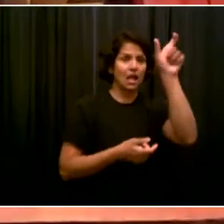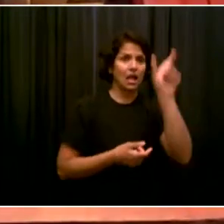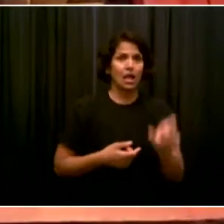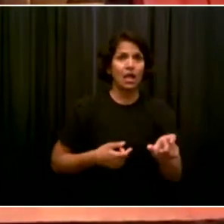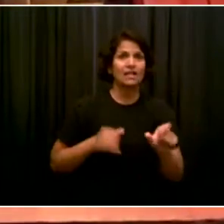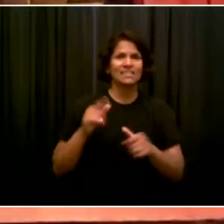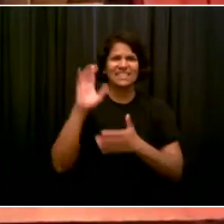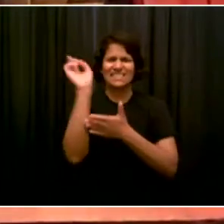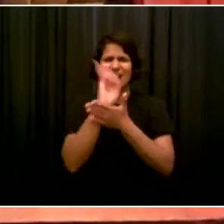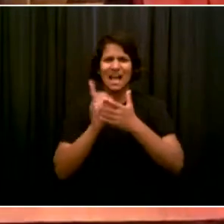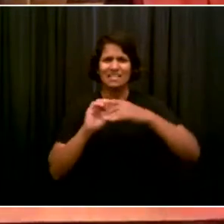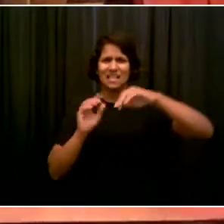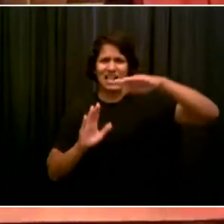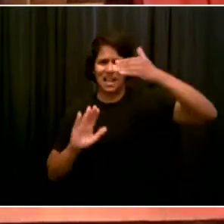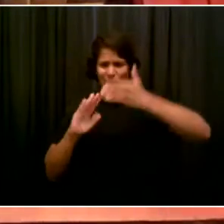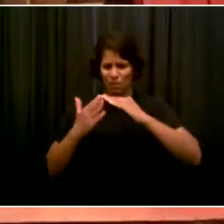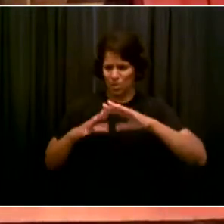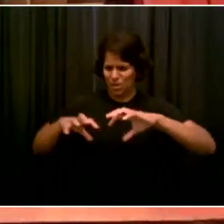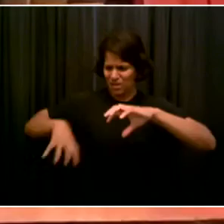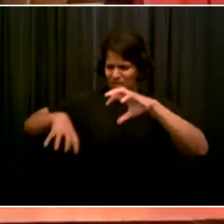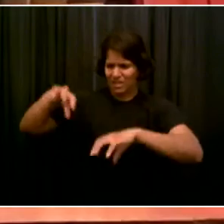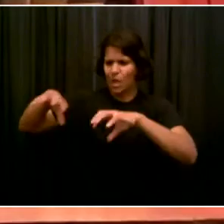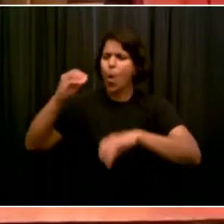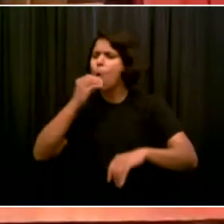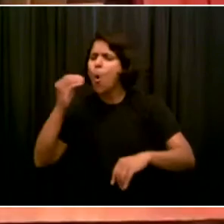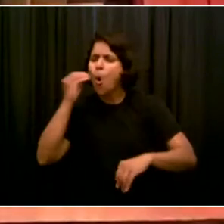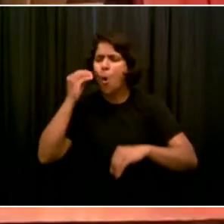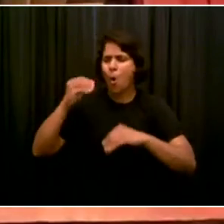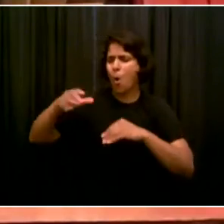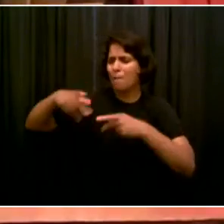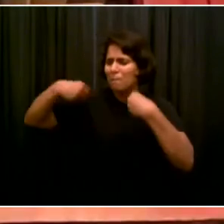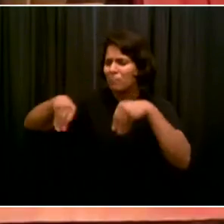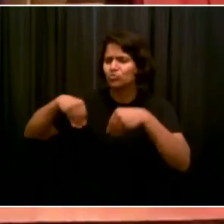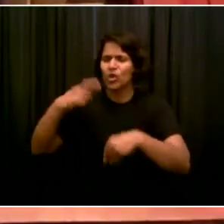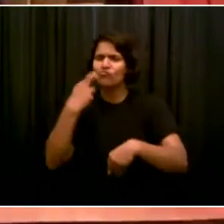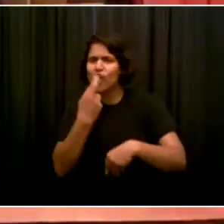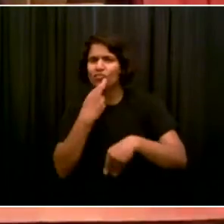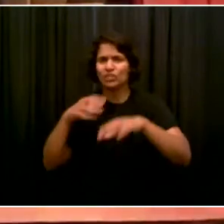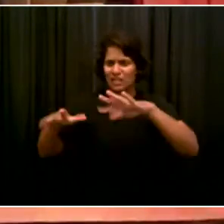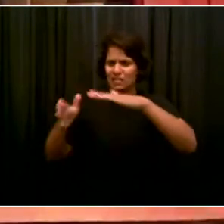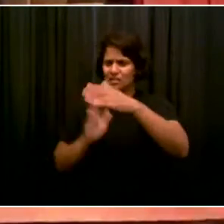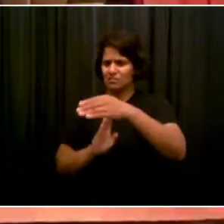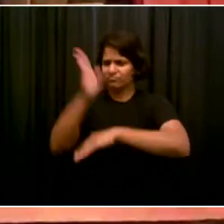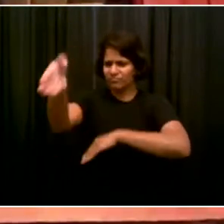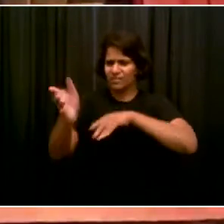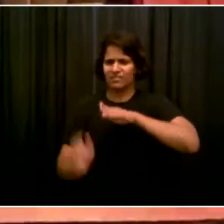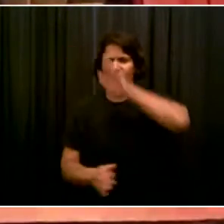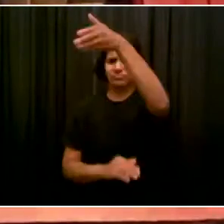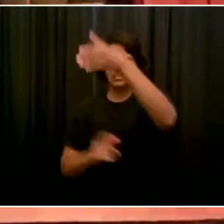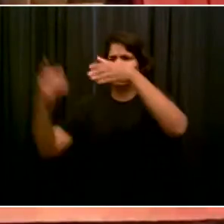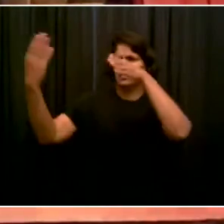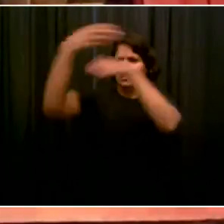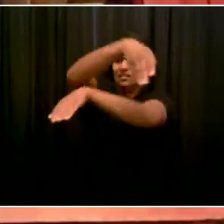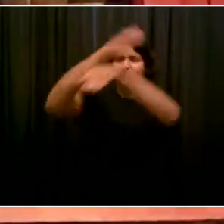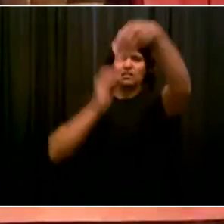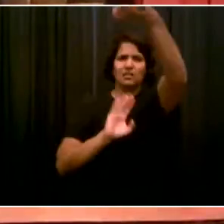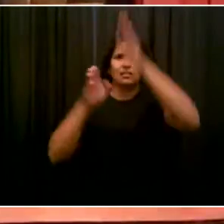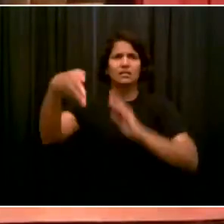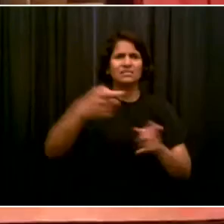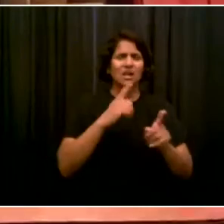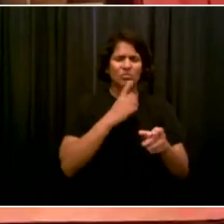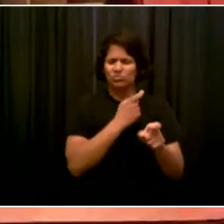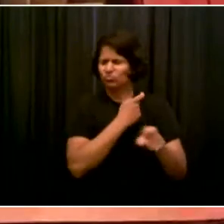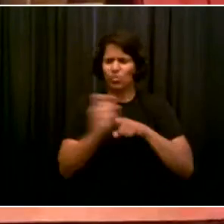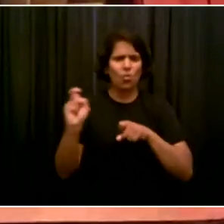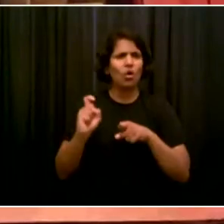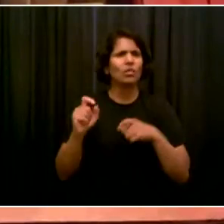And I think that this is absolutely the responsible, long-term way